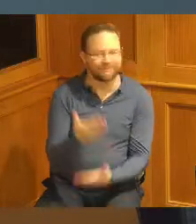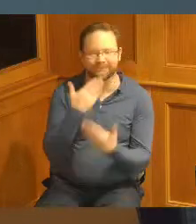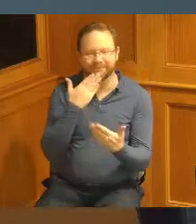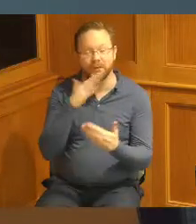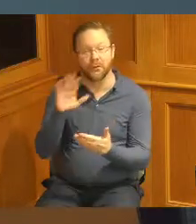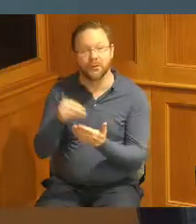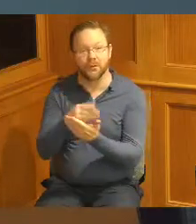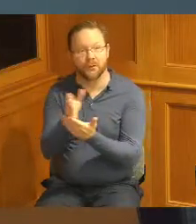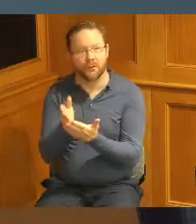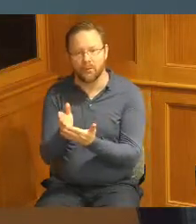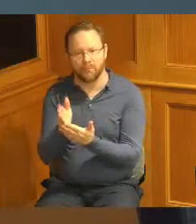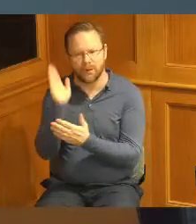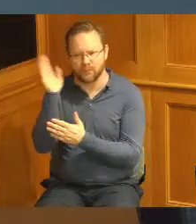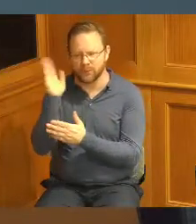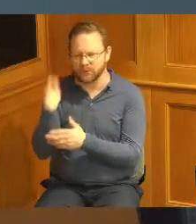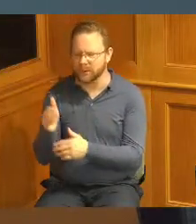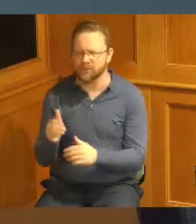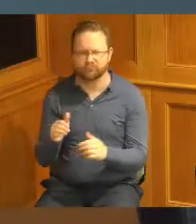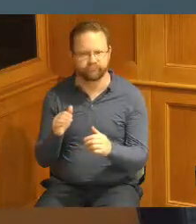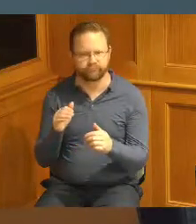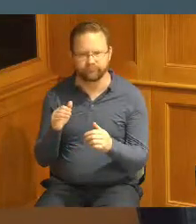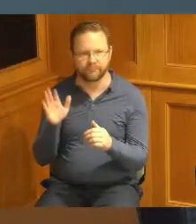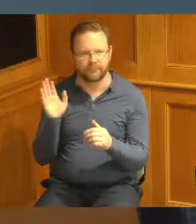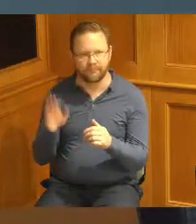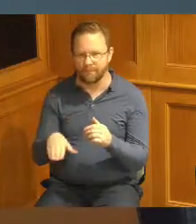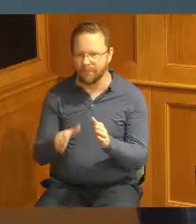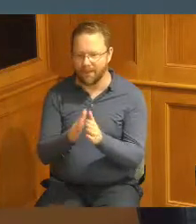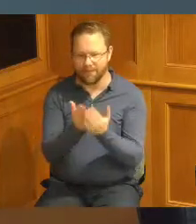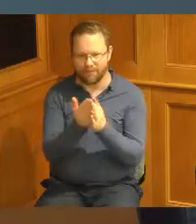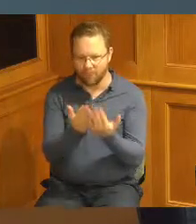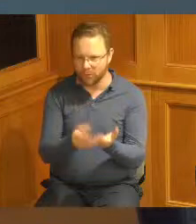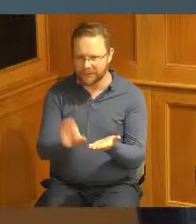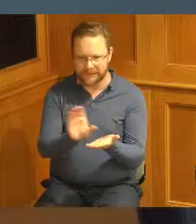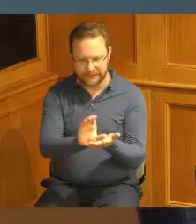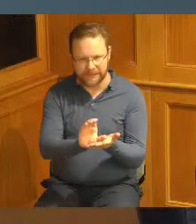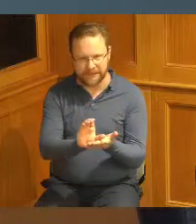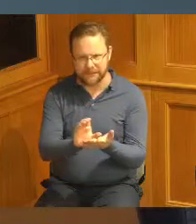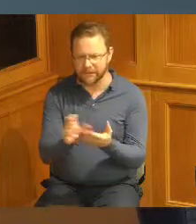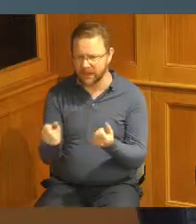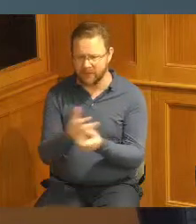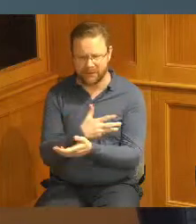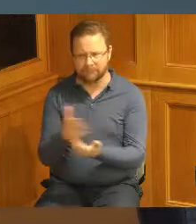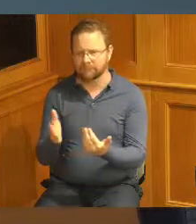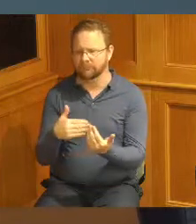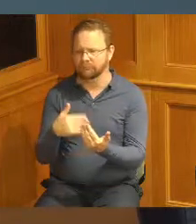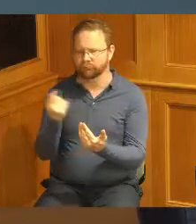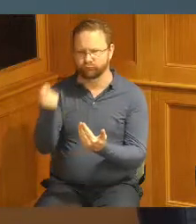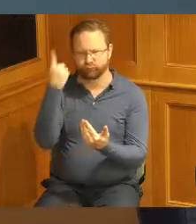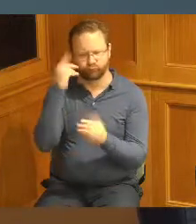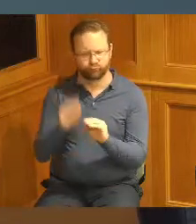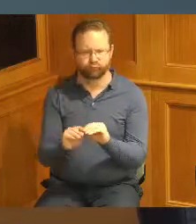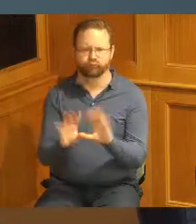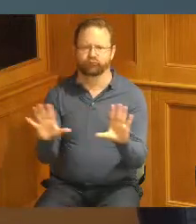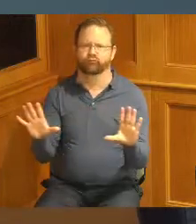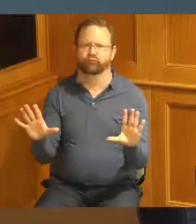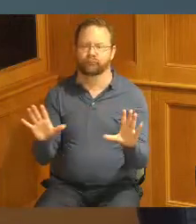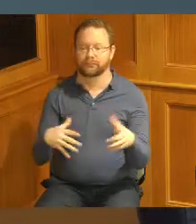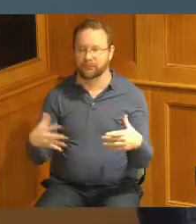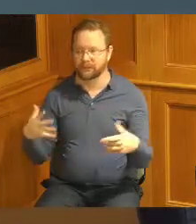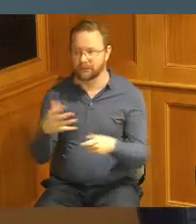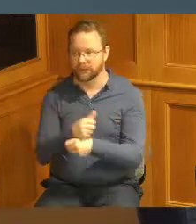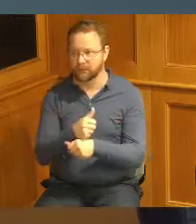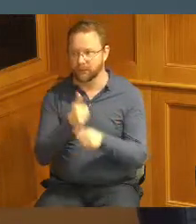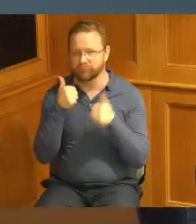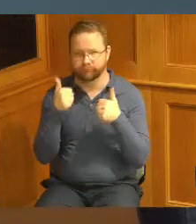budget presentation, your booklet, and really easy to understand. The summary was